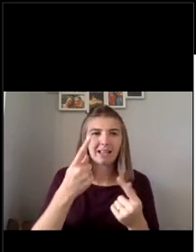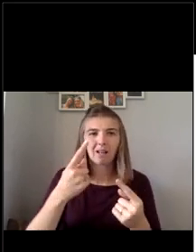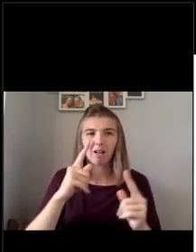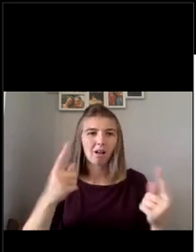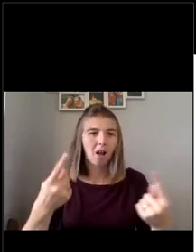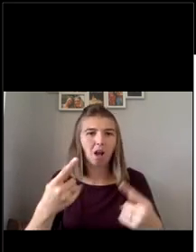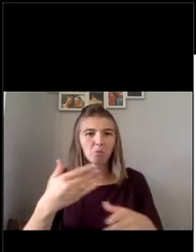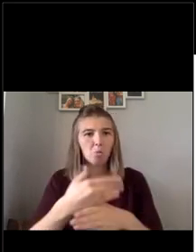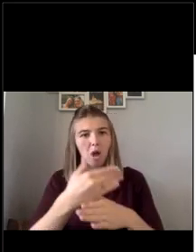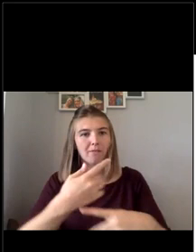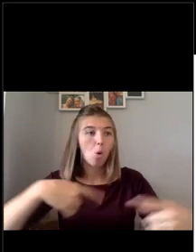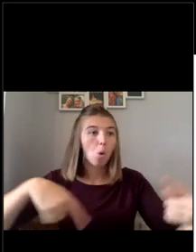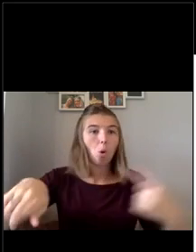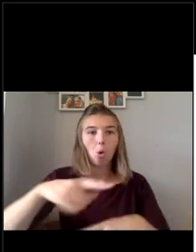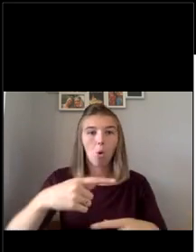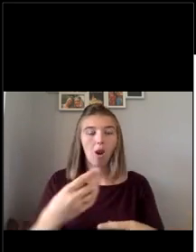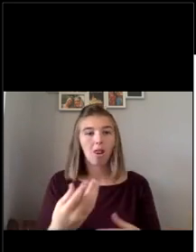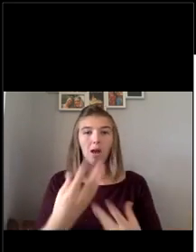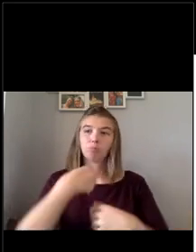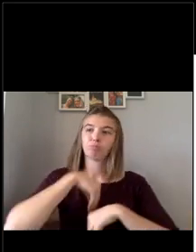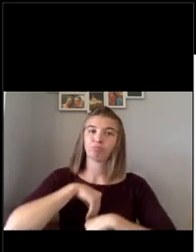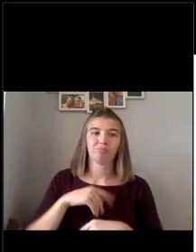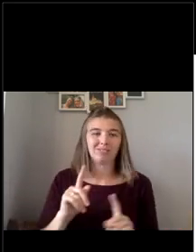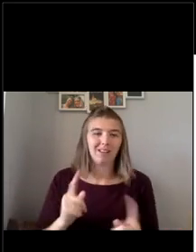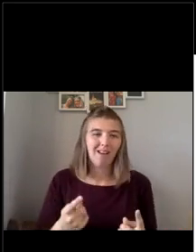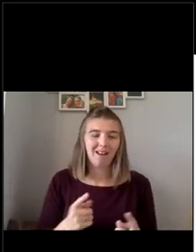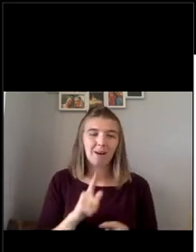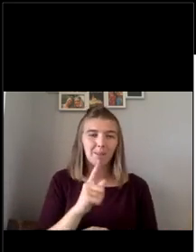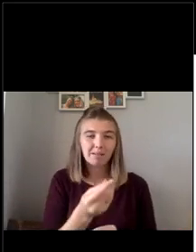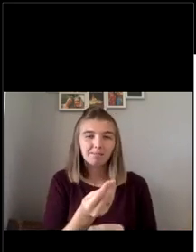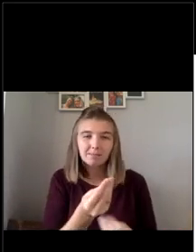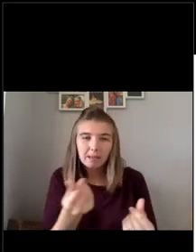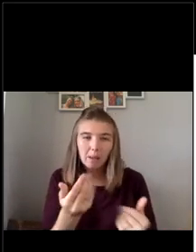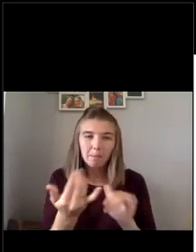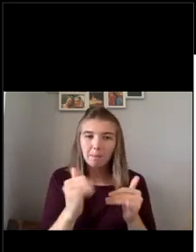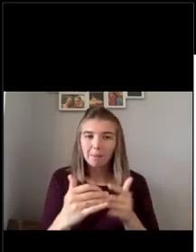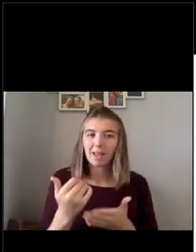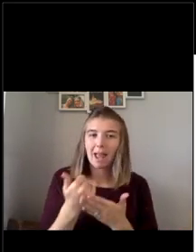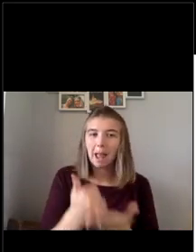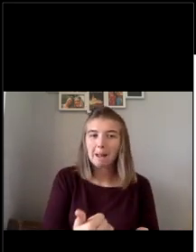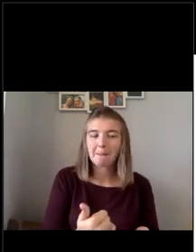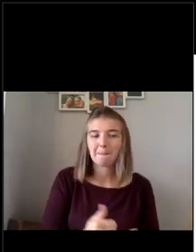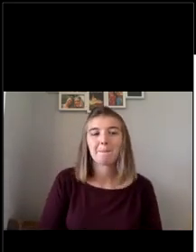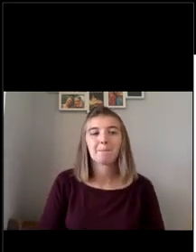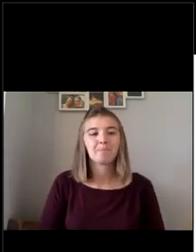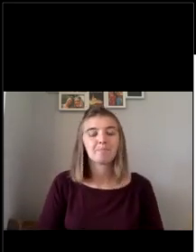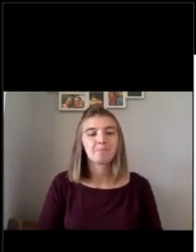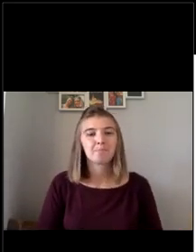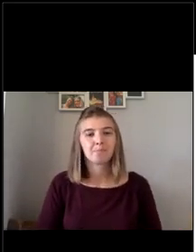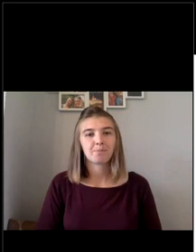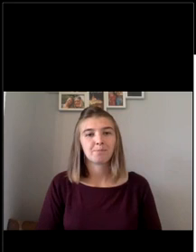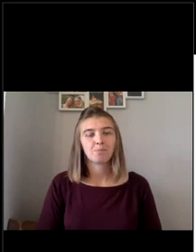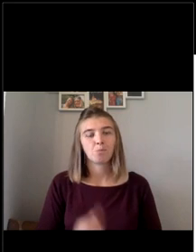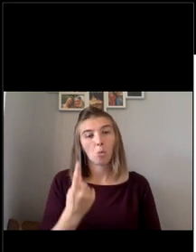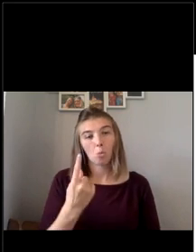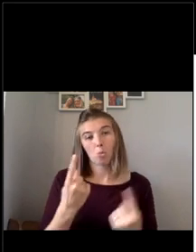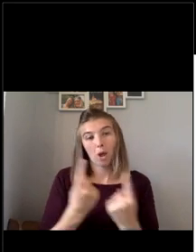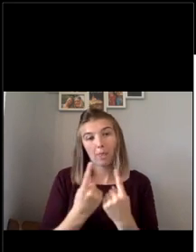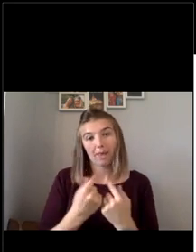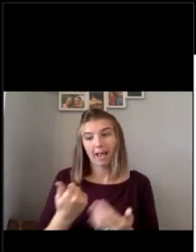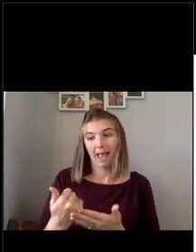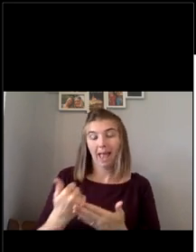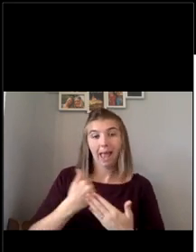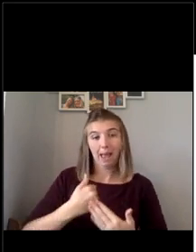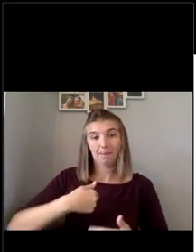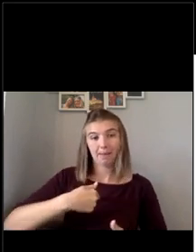do hope you can take something with that, with this information. Something that has worked for me is scheduling more